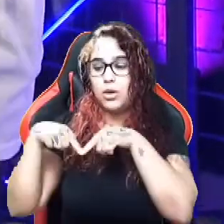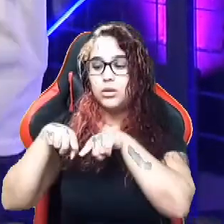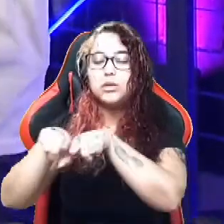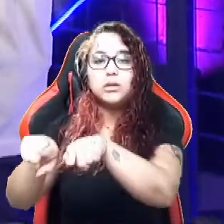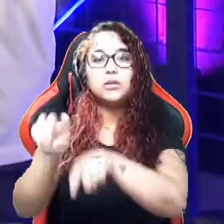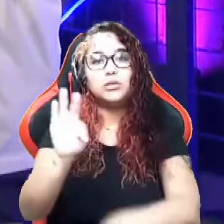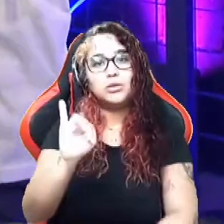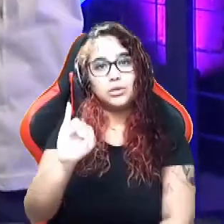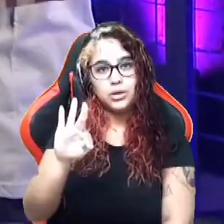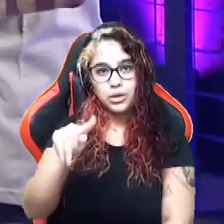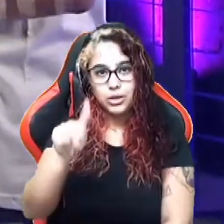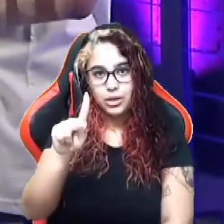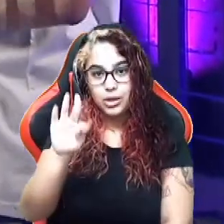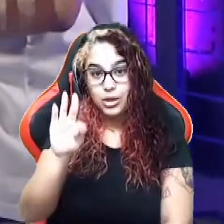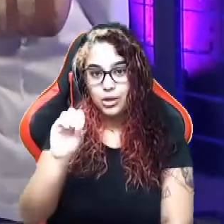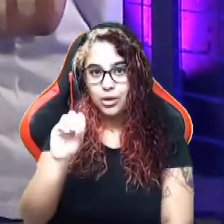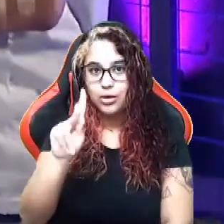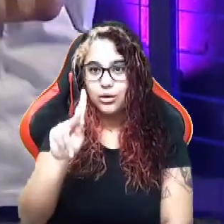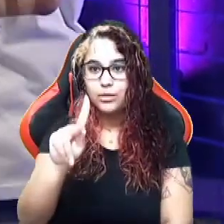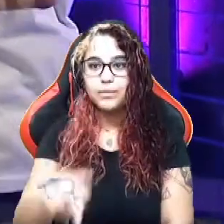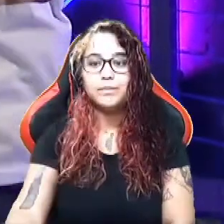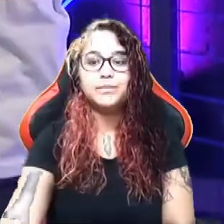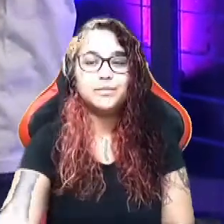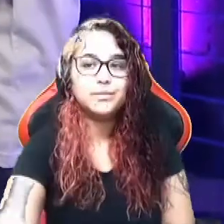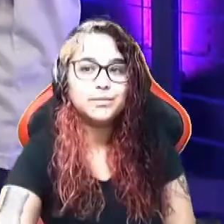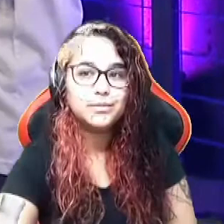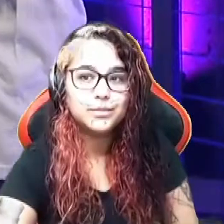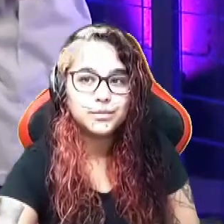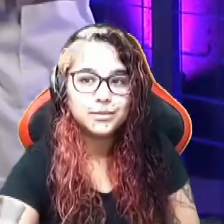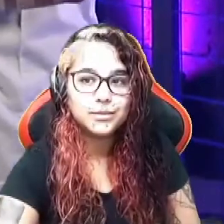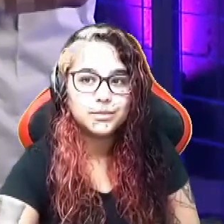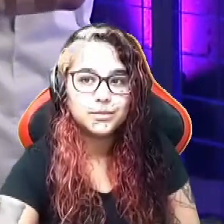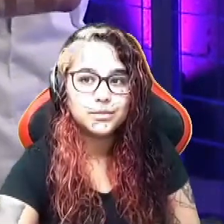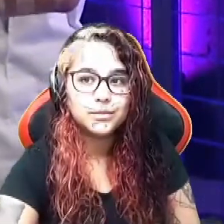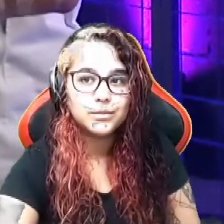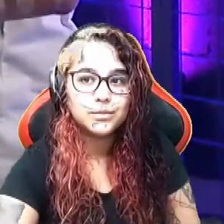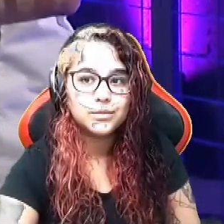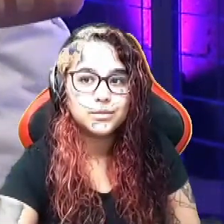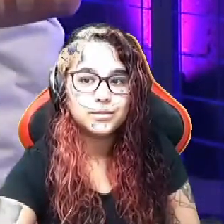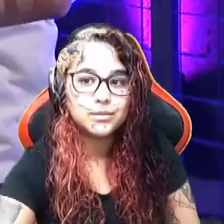for partnerships with TikTok content creators in Brazil.